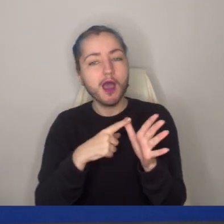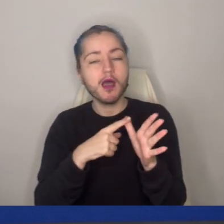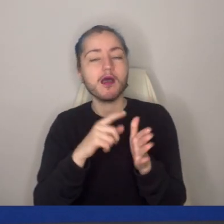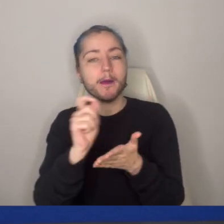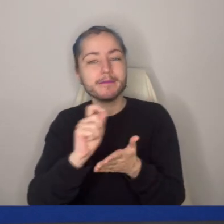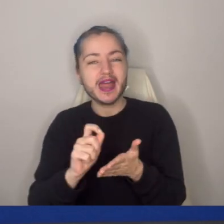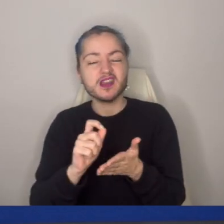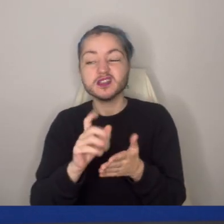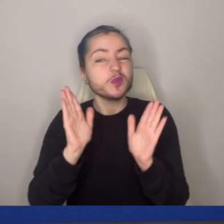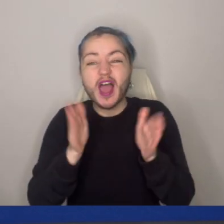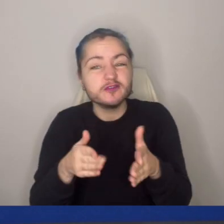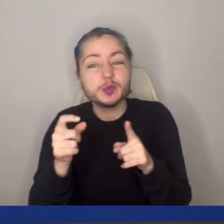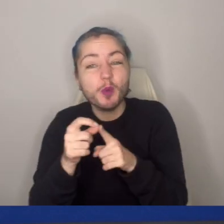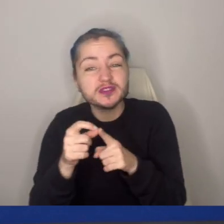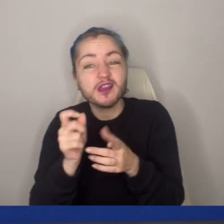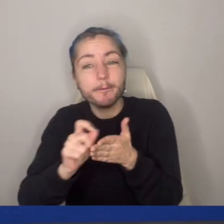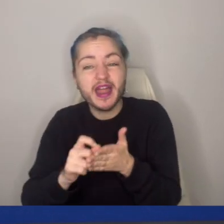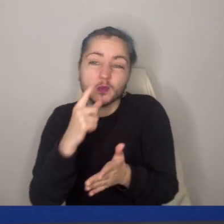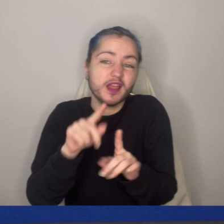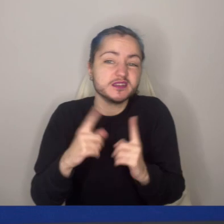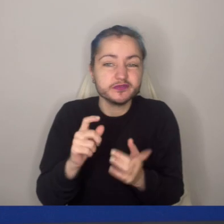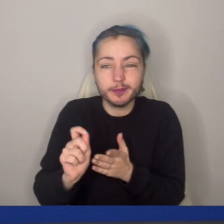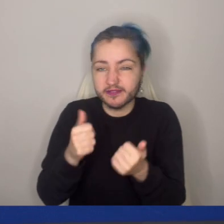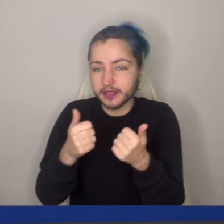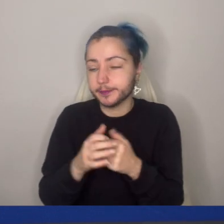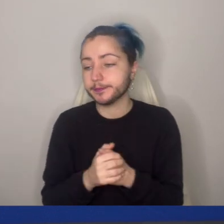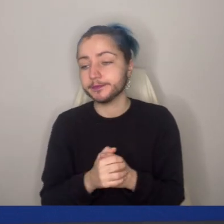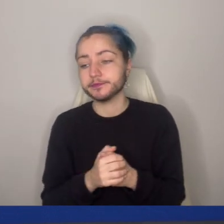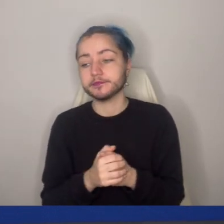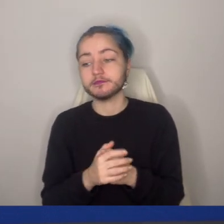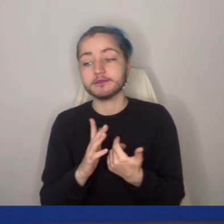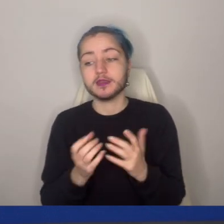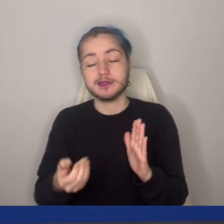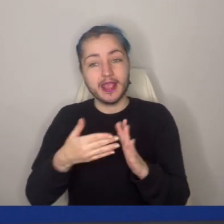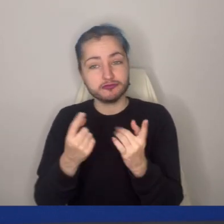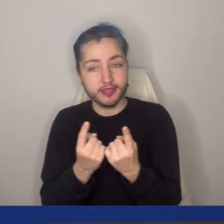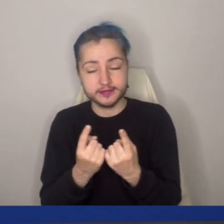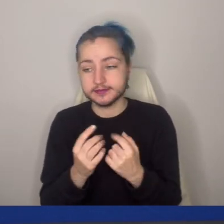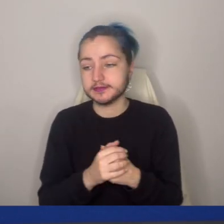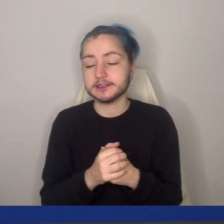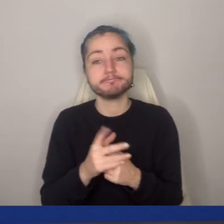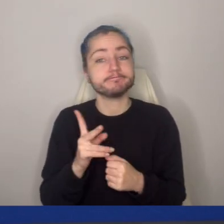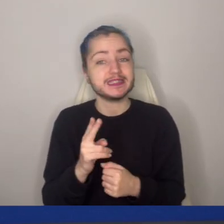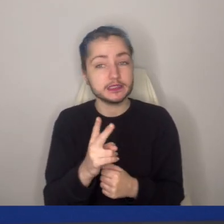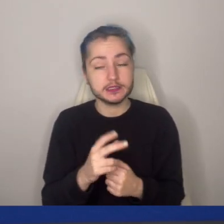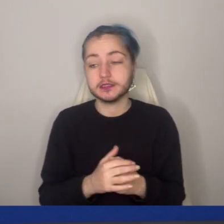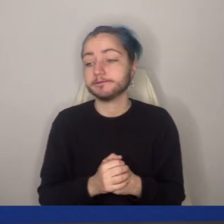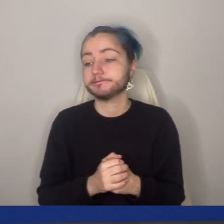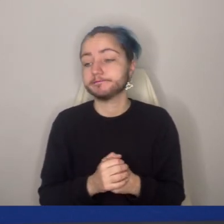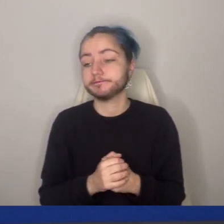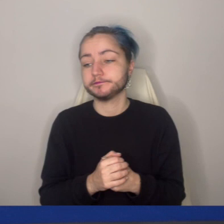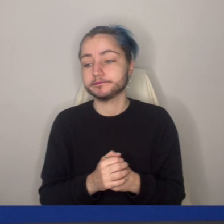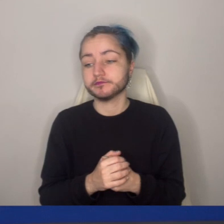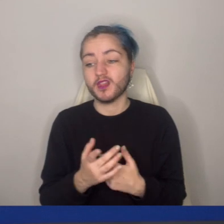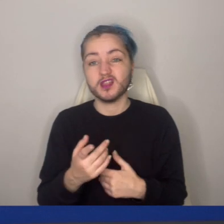not necessary. And extra is a pair of scissors. And I just